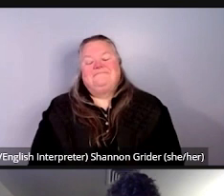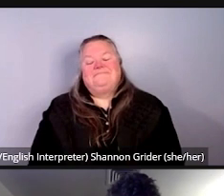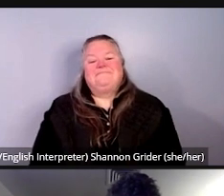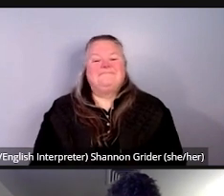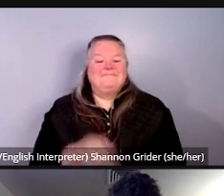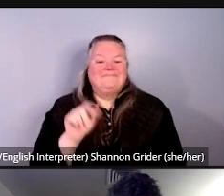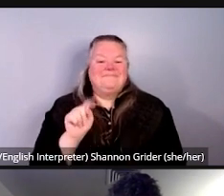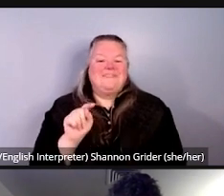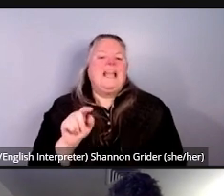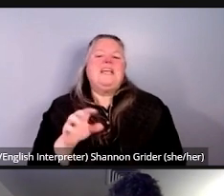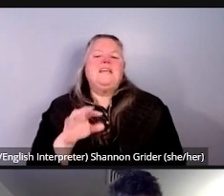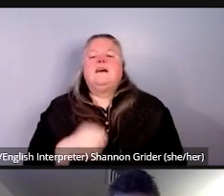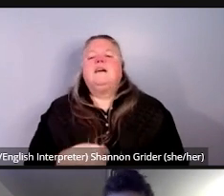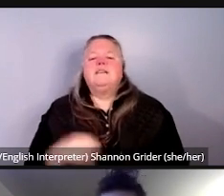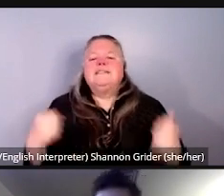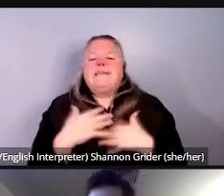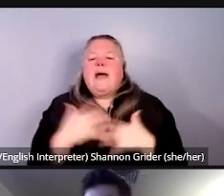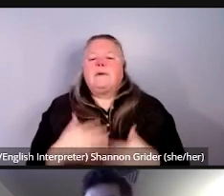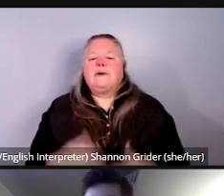Coward.